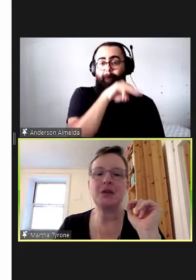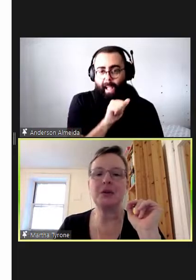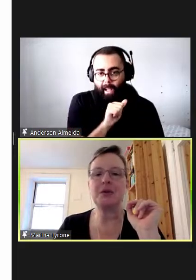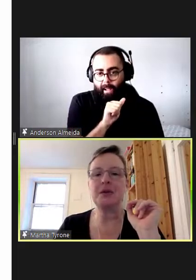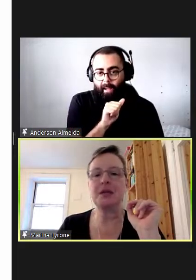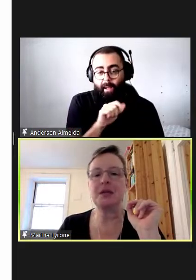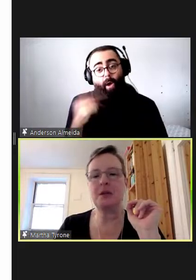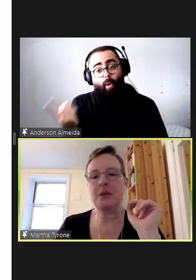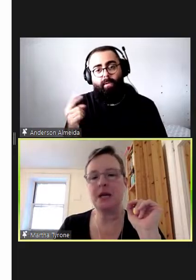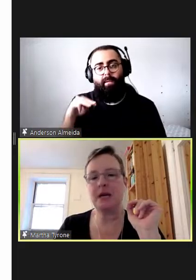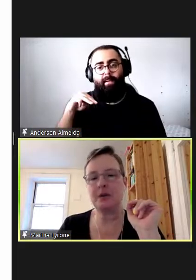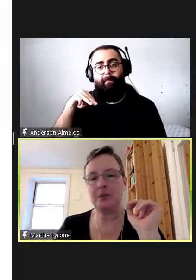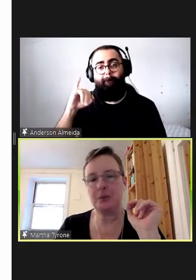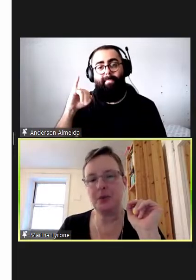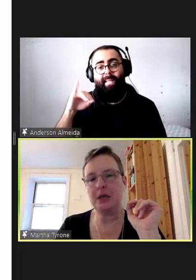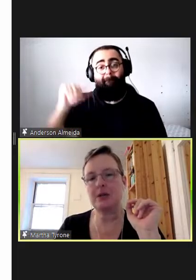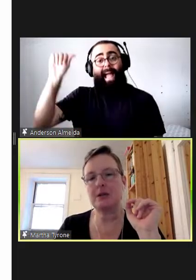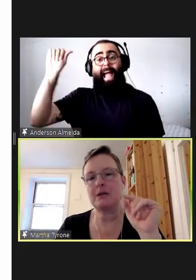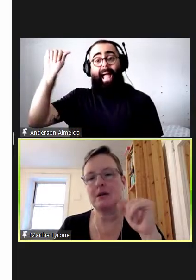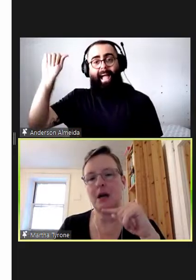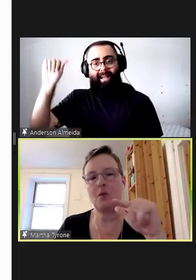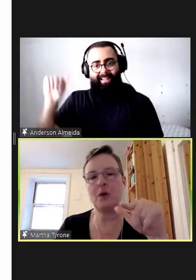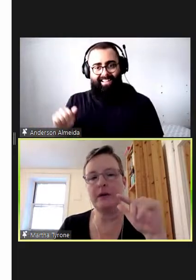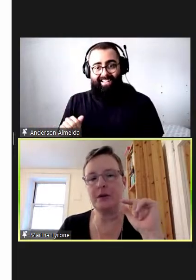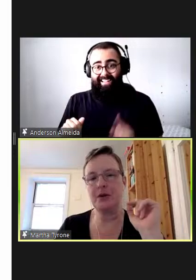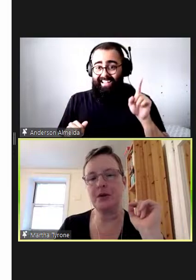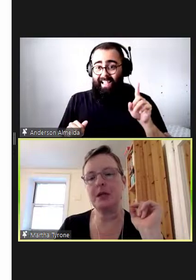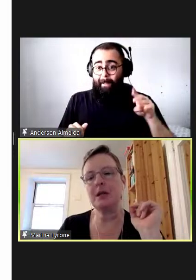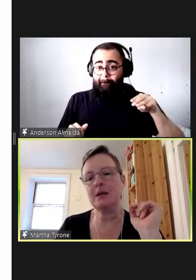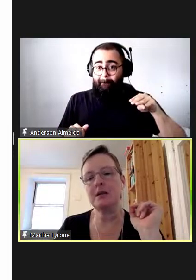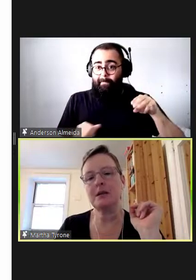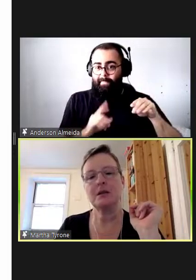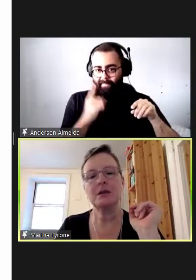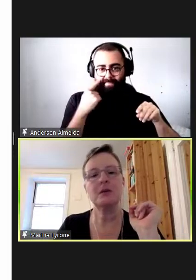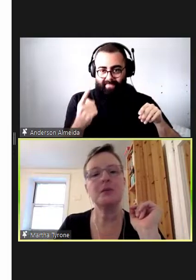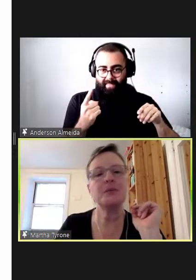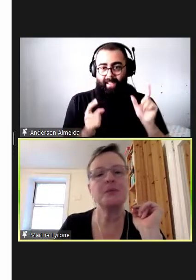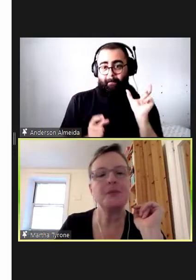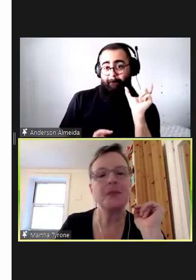And so the speaker would have to point at one versus the other,